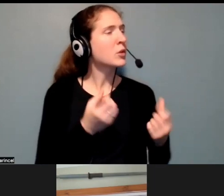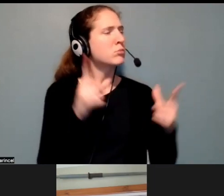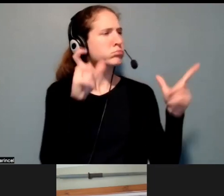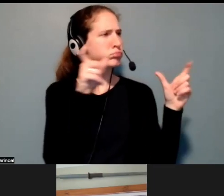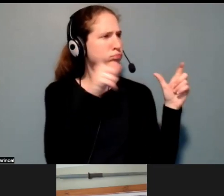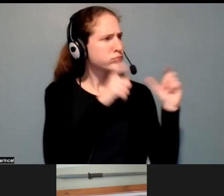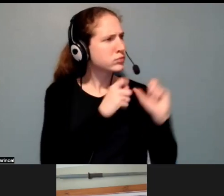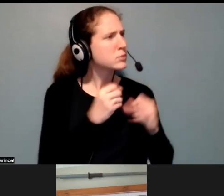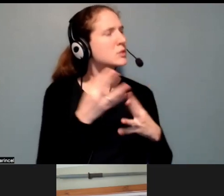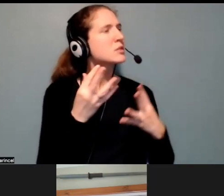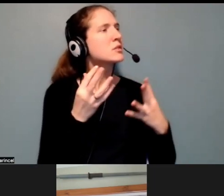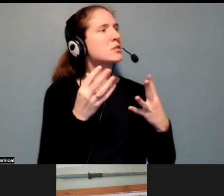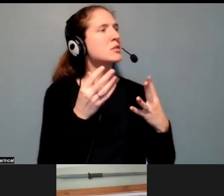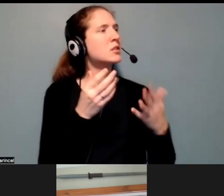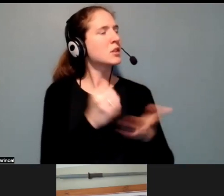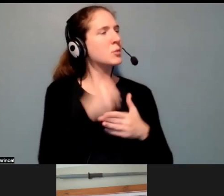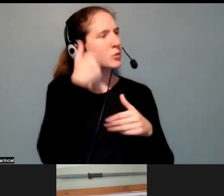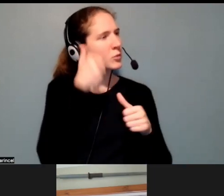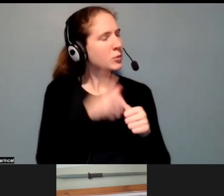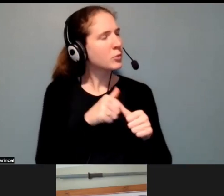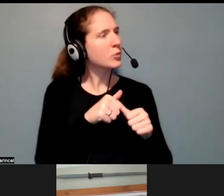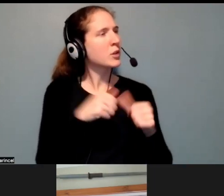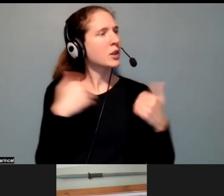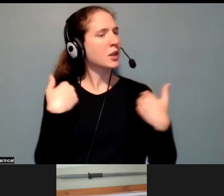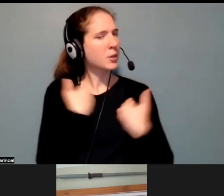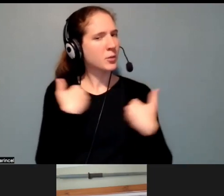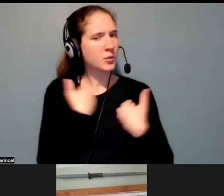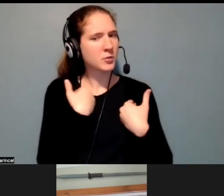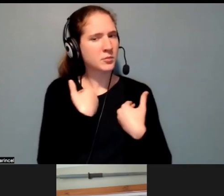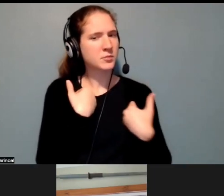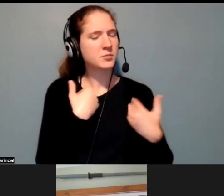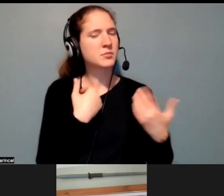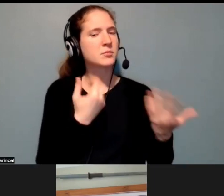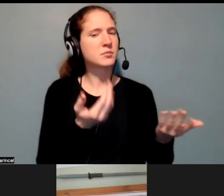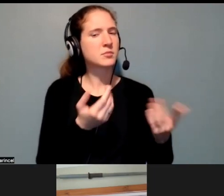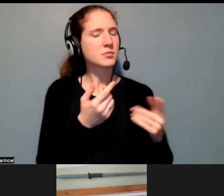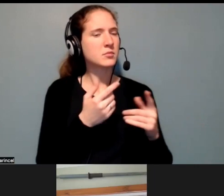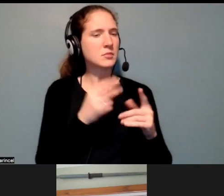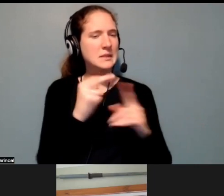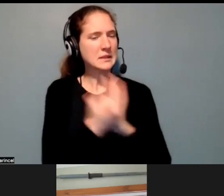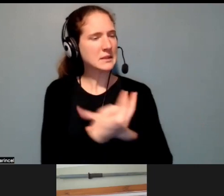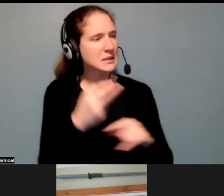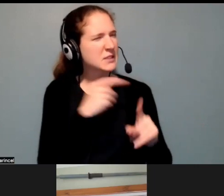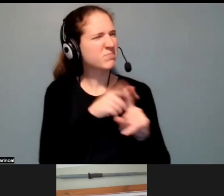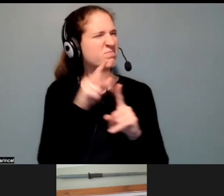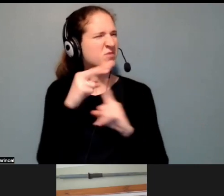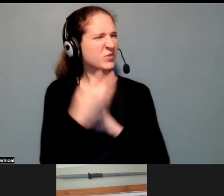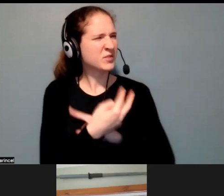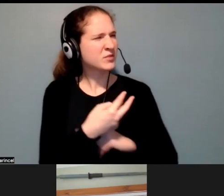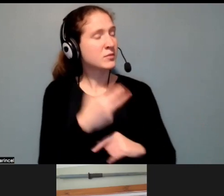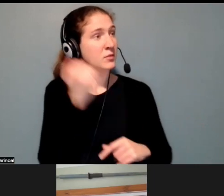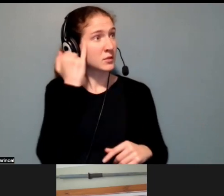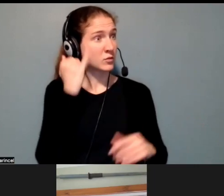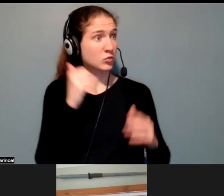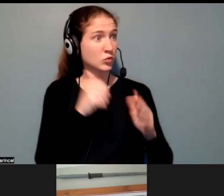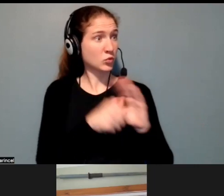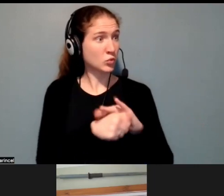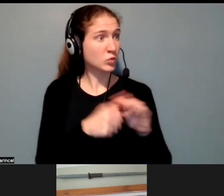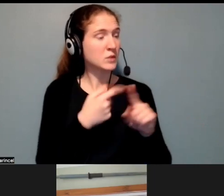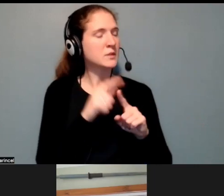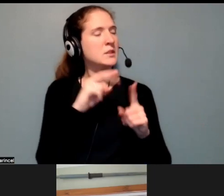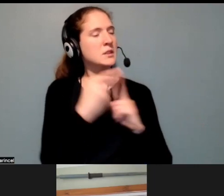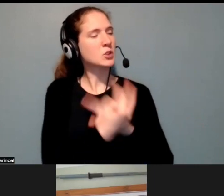of plant Mm, reference of the animal. mm. I'll take a lot of different angles. So if it's a turtle, different angles of the head, the legs in